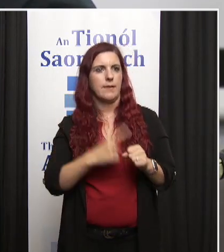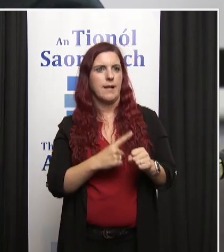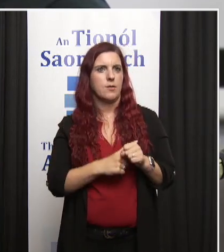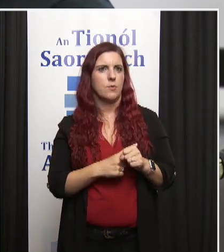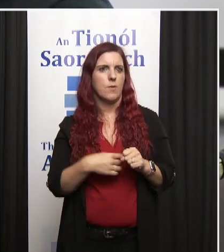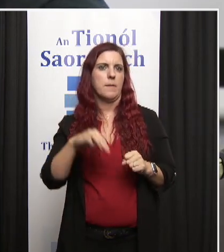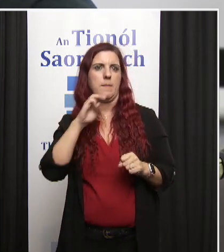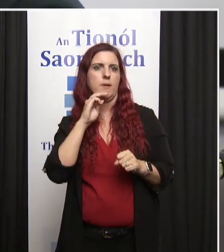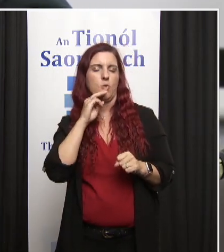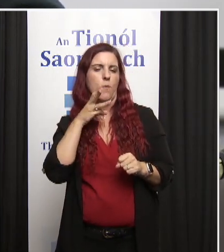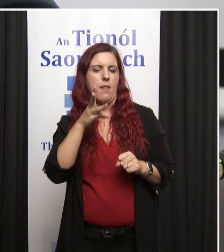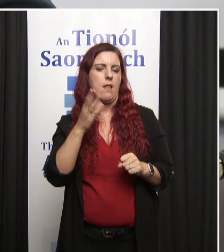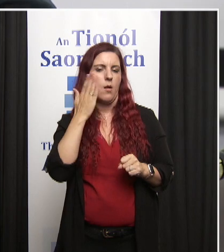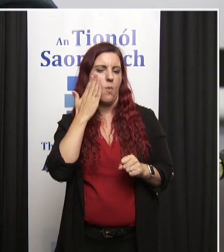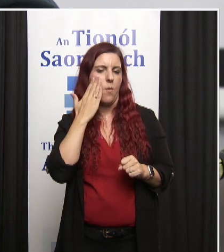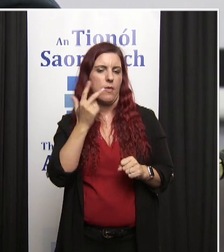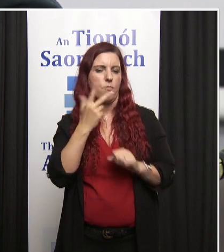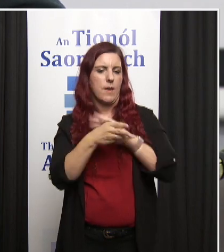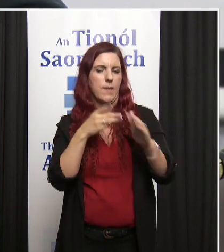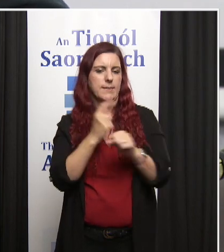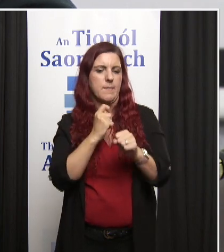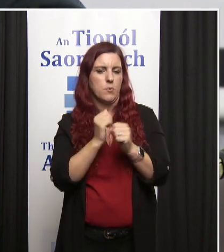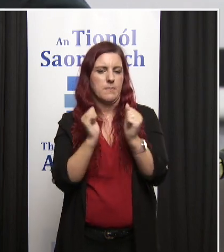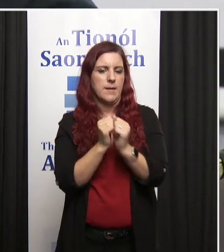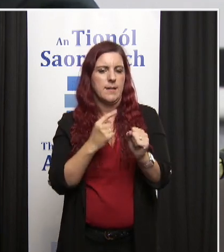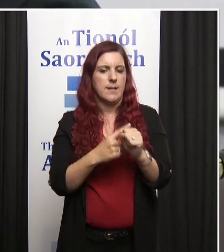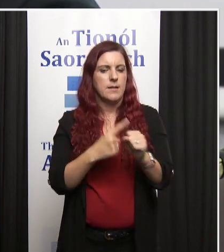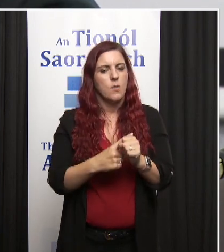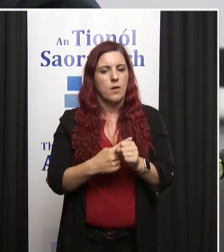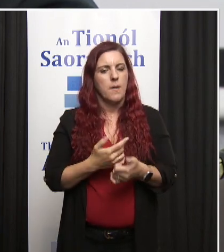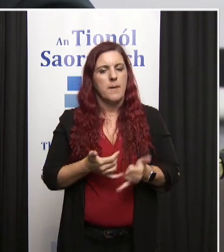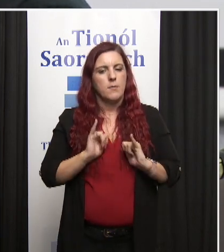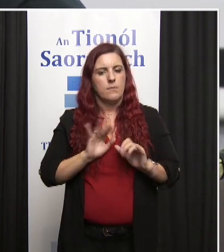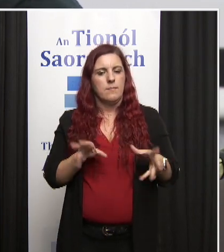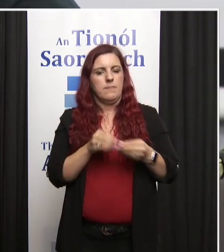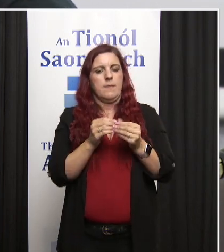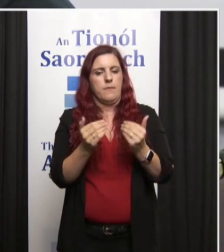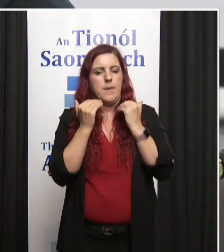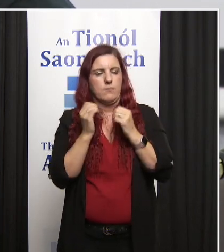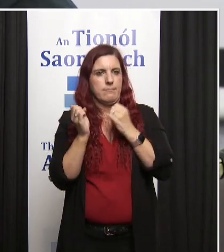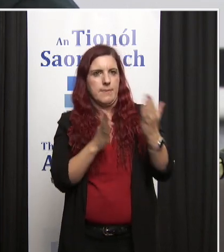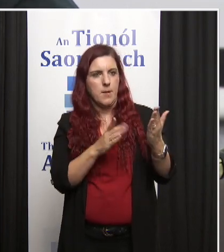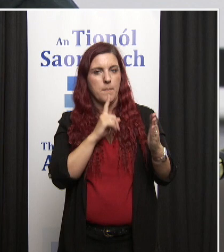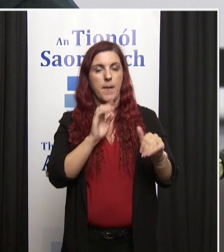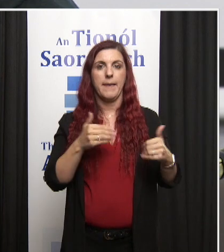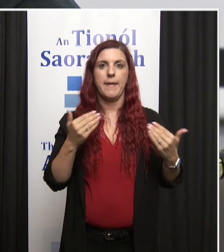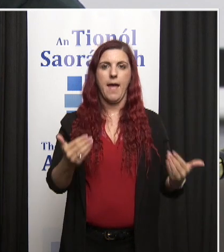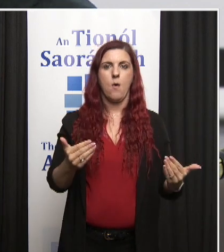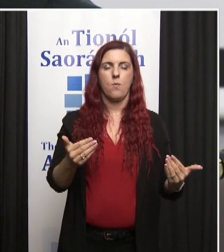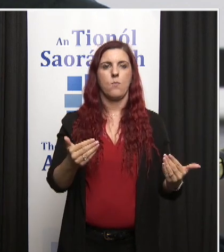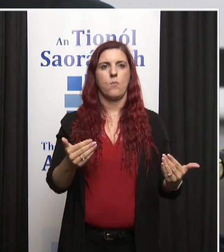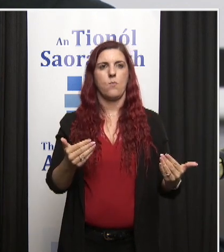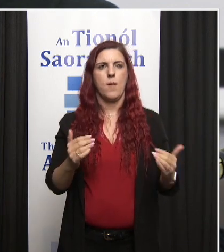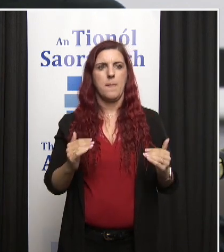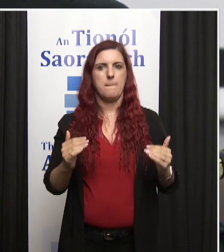convening, we plan, in 3 weeks' time. So we'll need to distill all the information and push it back to you. What I propose now is that we'll